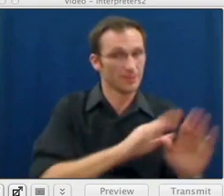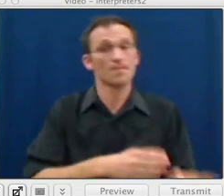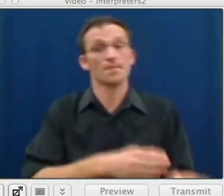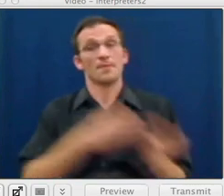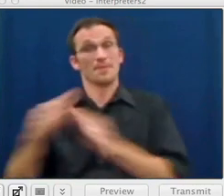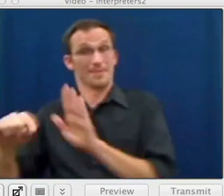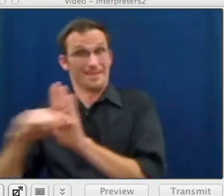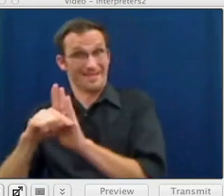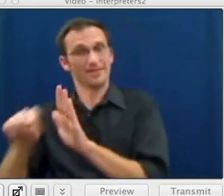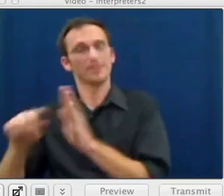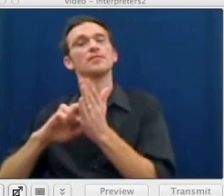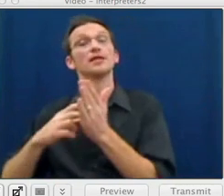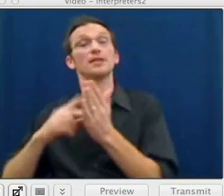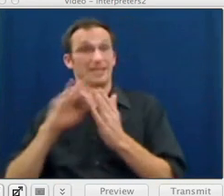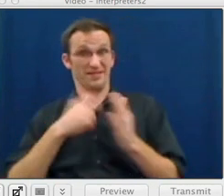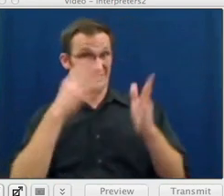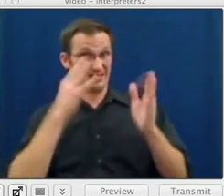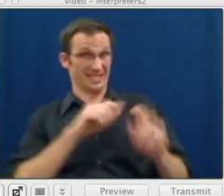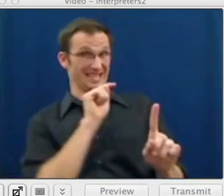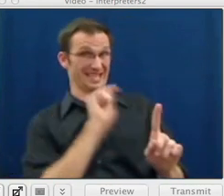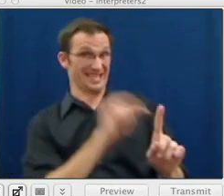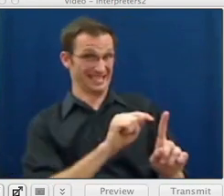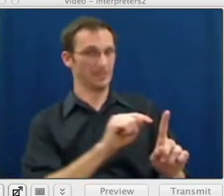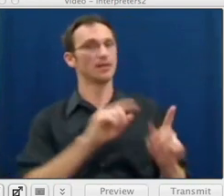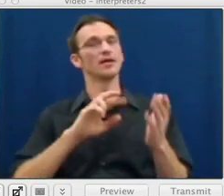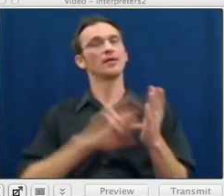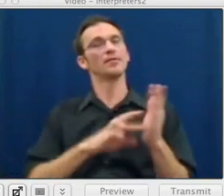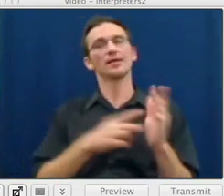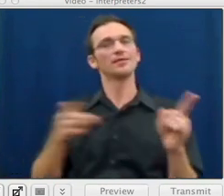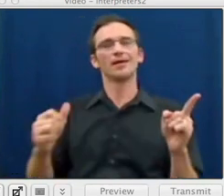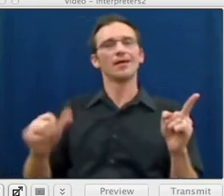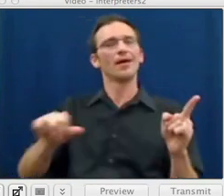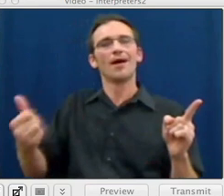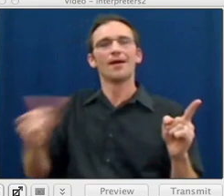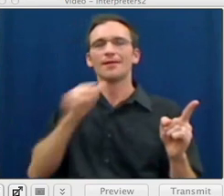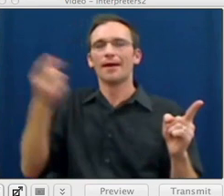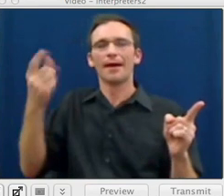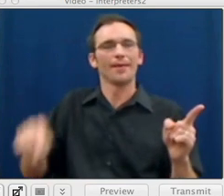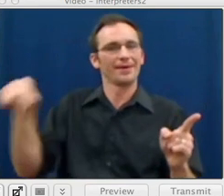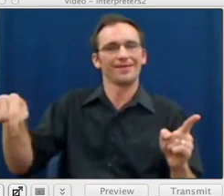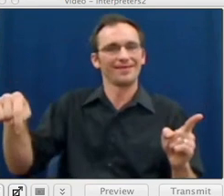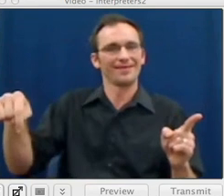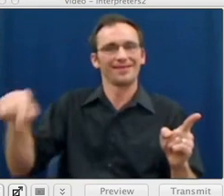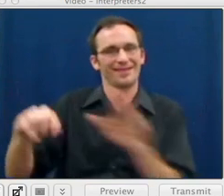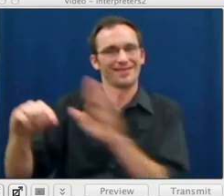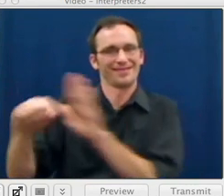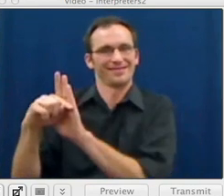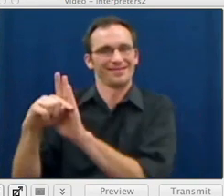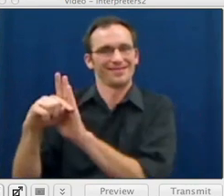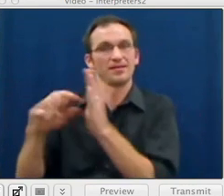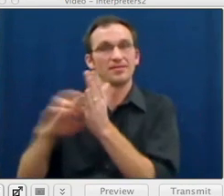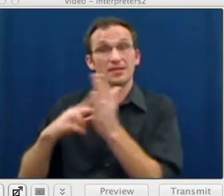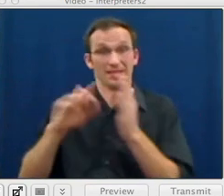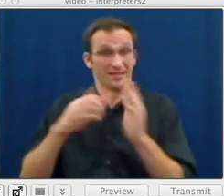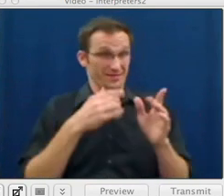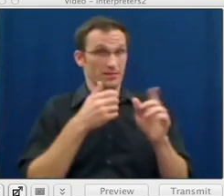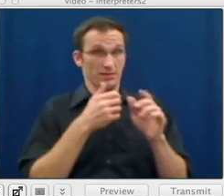a natural forfeiture of that? And again, I know I've gone through this before, but I'm going through it again